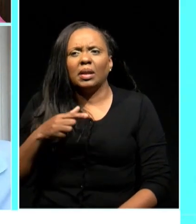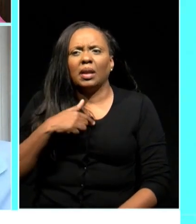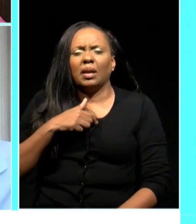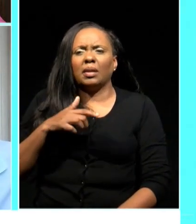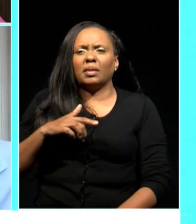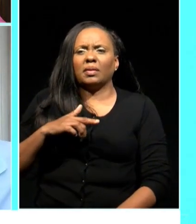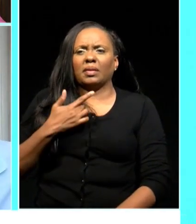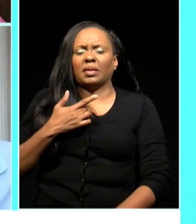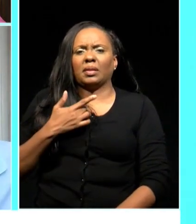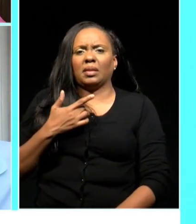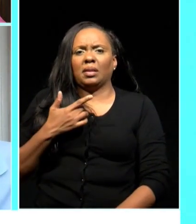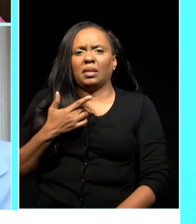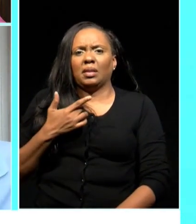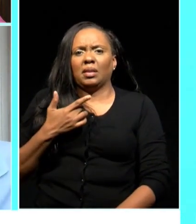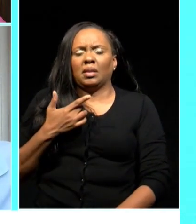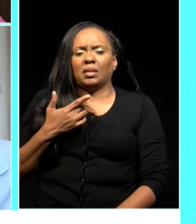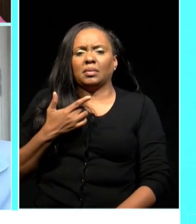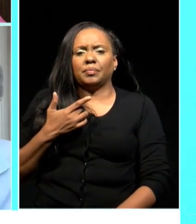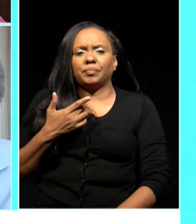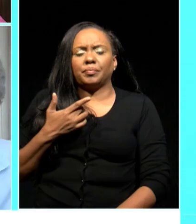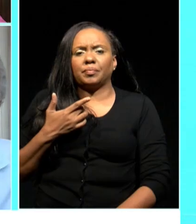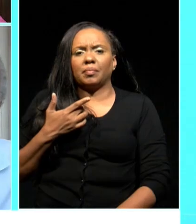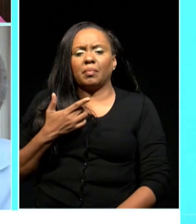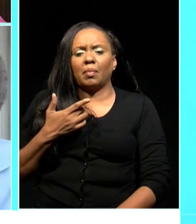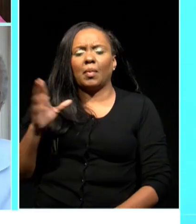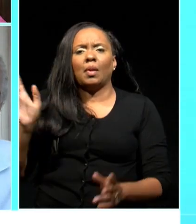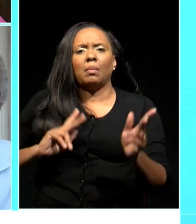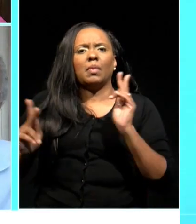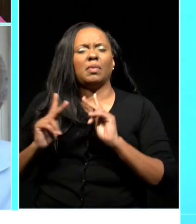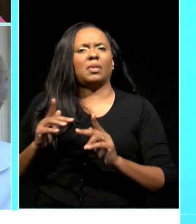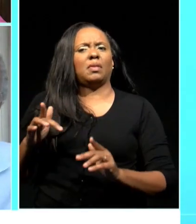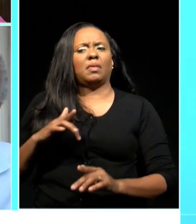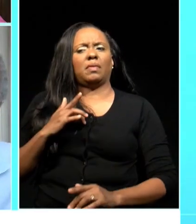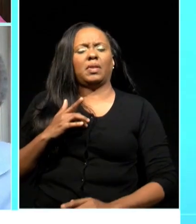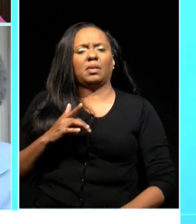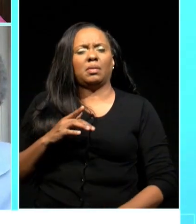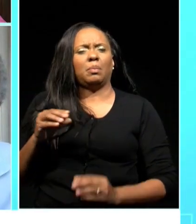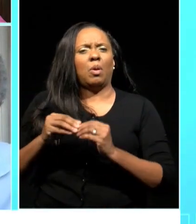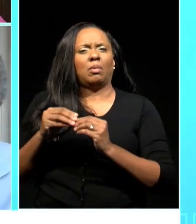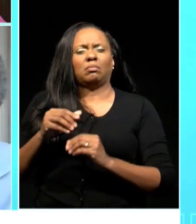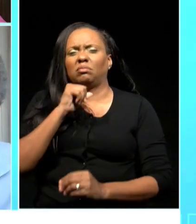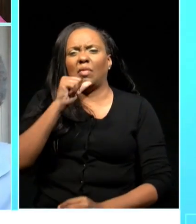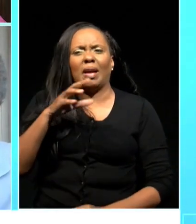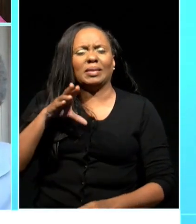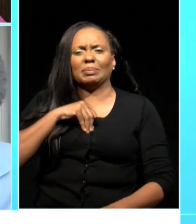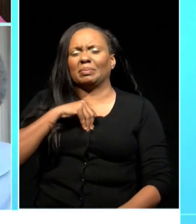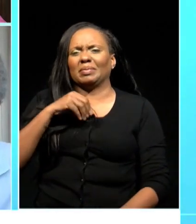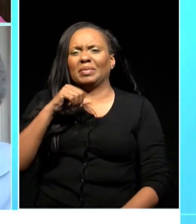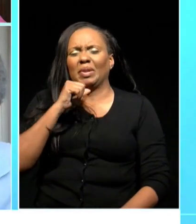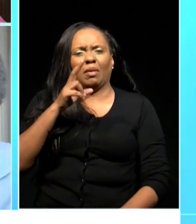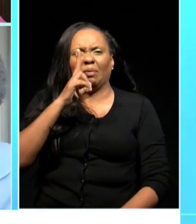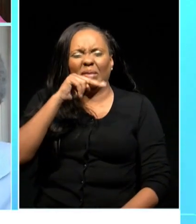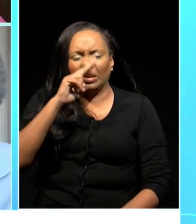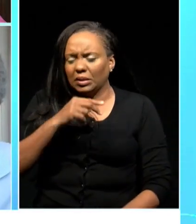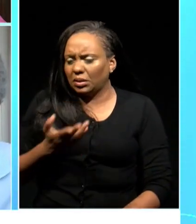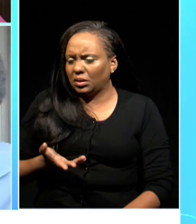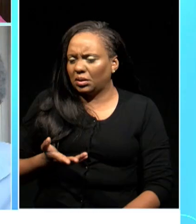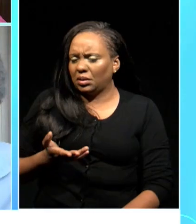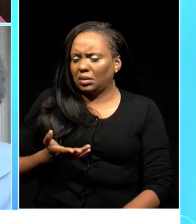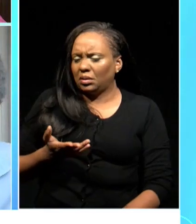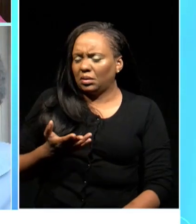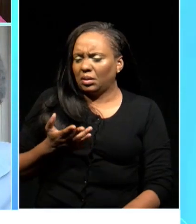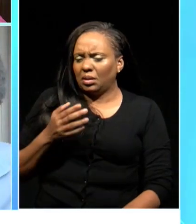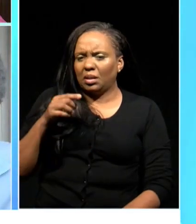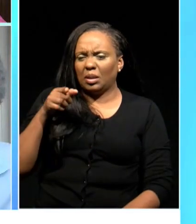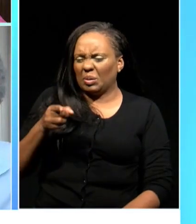more sensitive to that kind of language, and therefore not as, don't find it funny, don't find it cute, don't find it